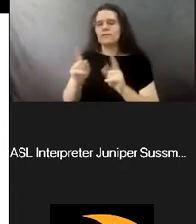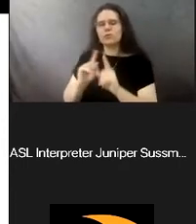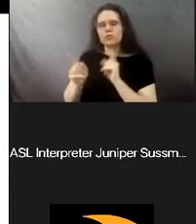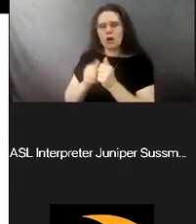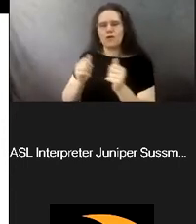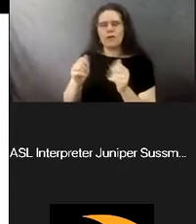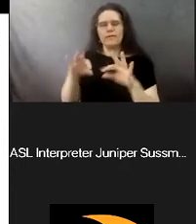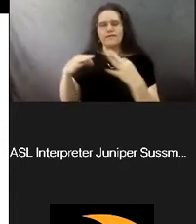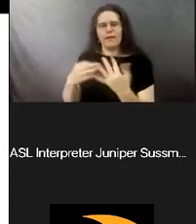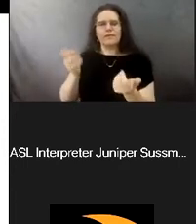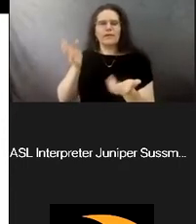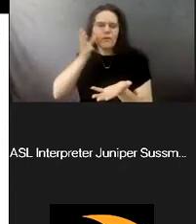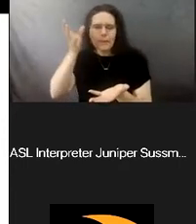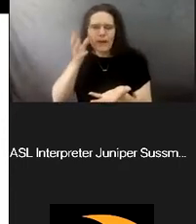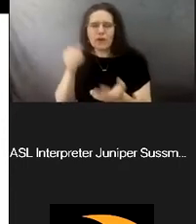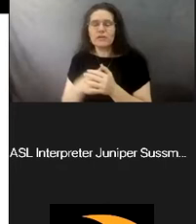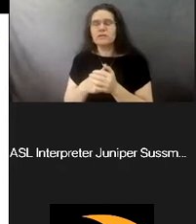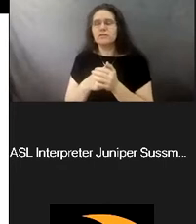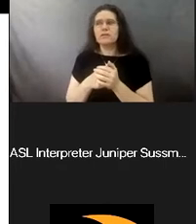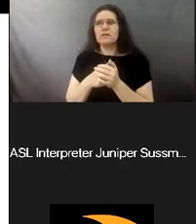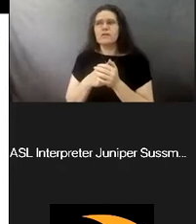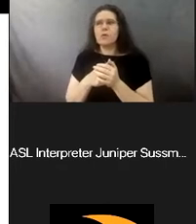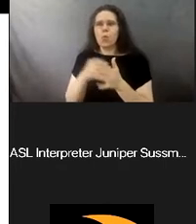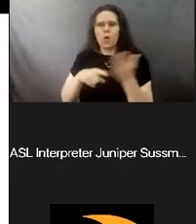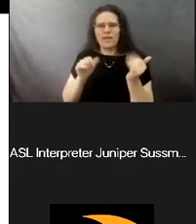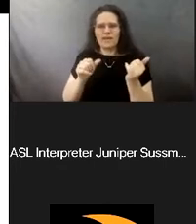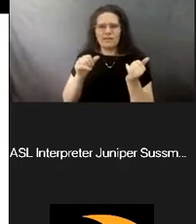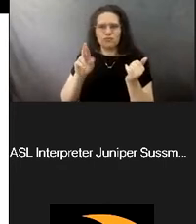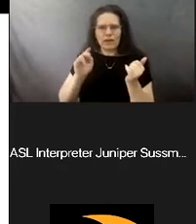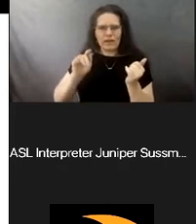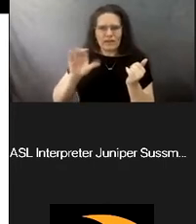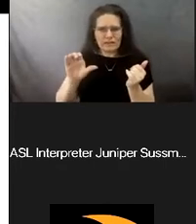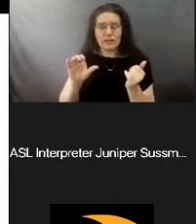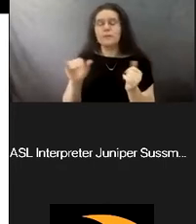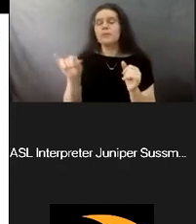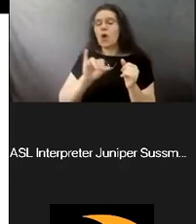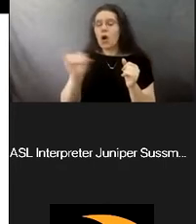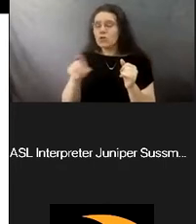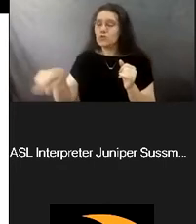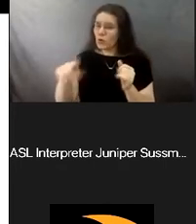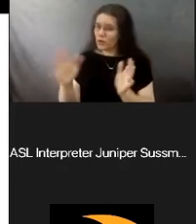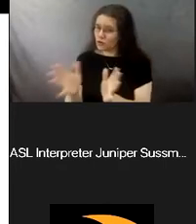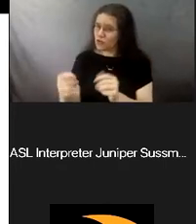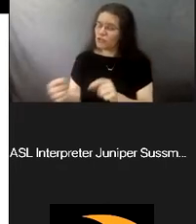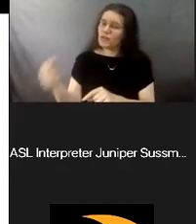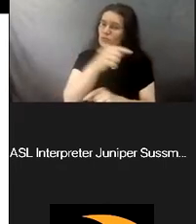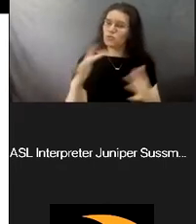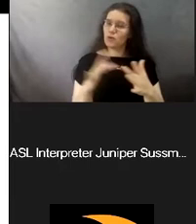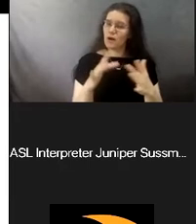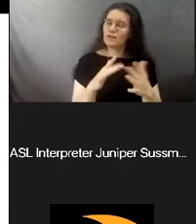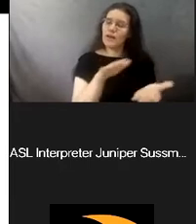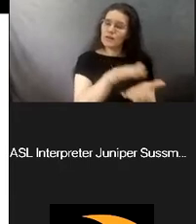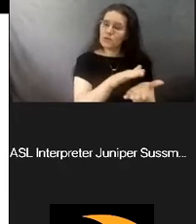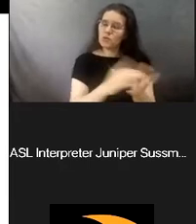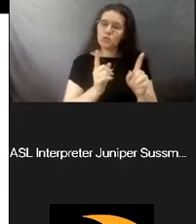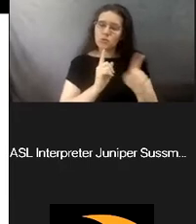school. So to have meetings with the 504 coordinator to really discuss, what their concerns are, and to figure out what